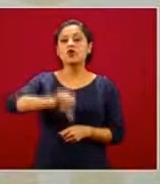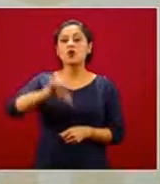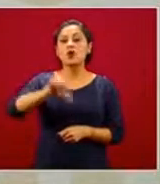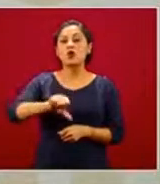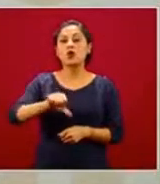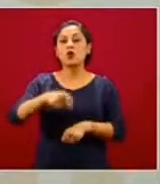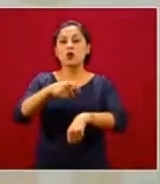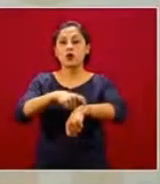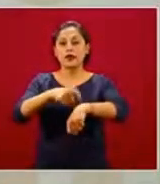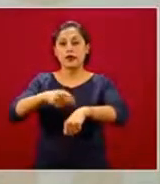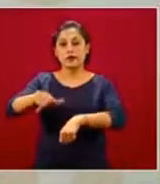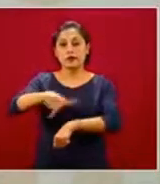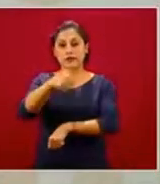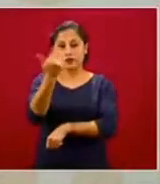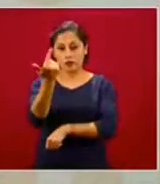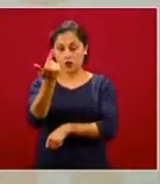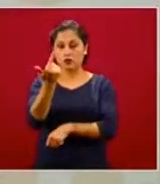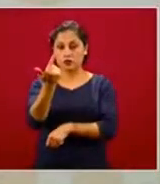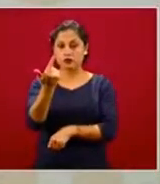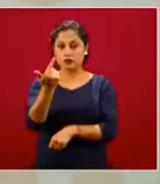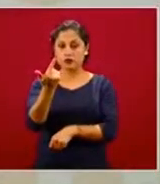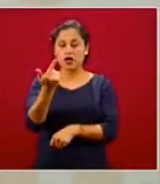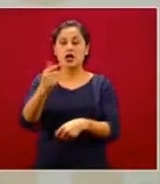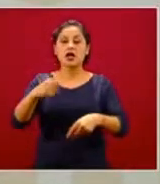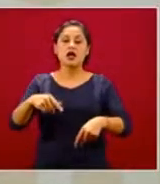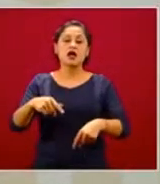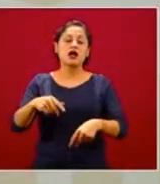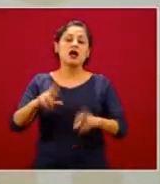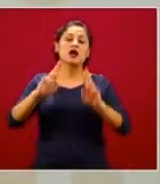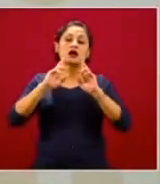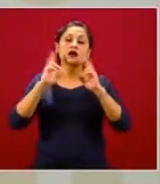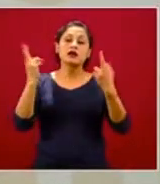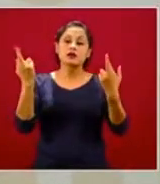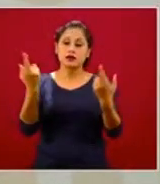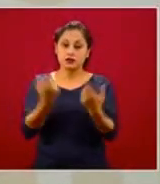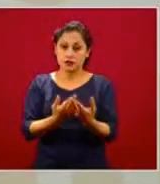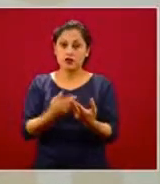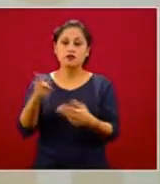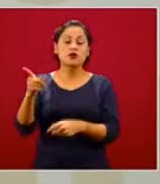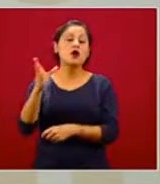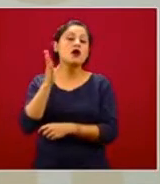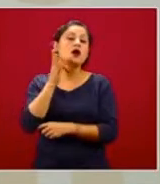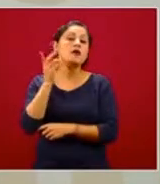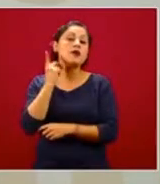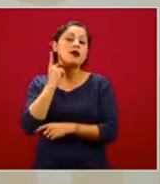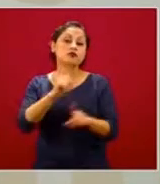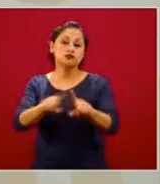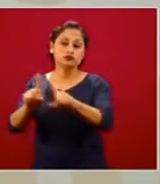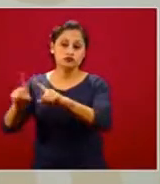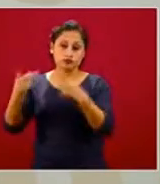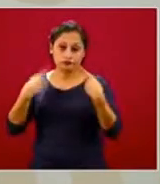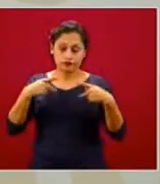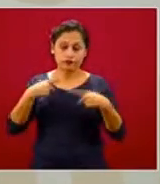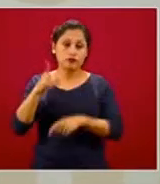Yes, today at noon, I did have a session and a conversation with